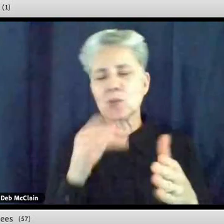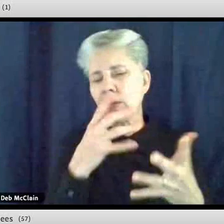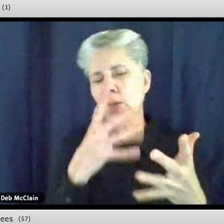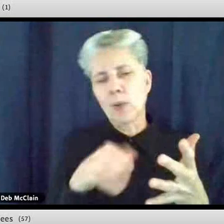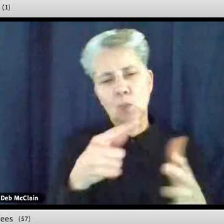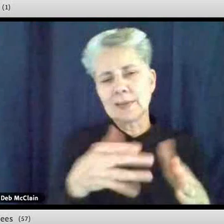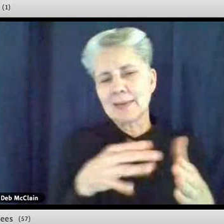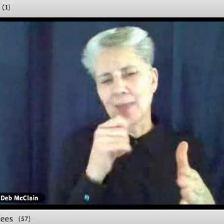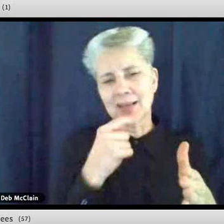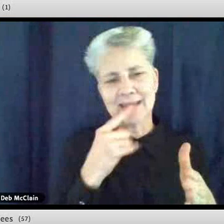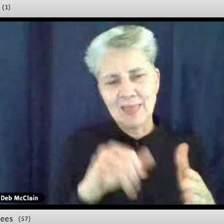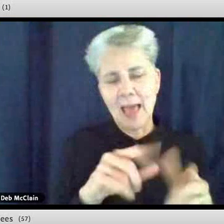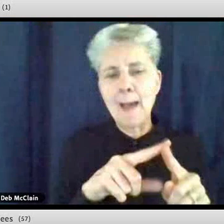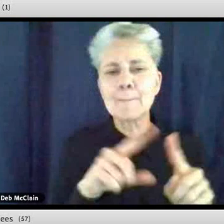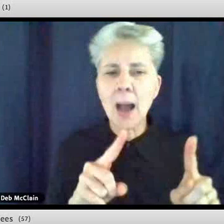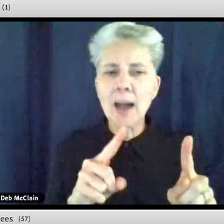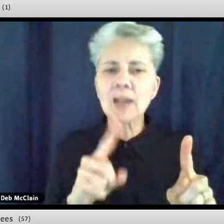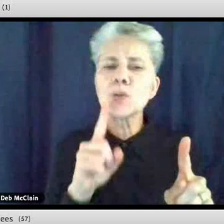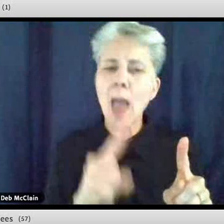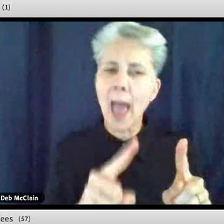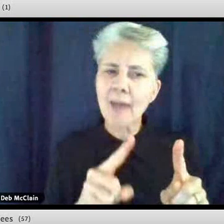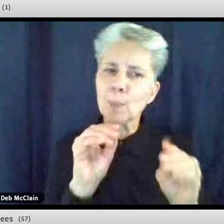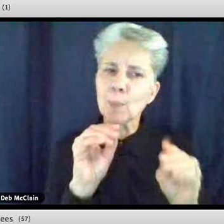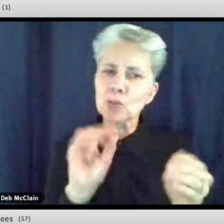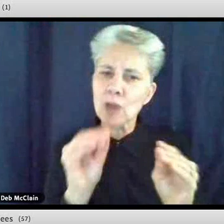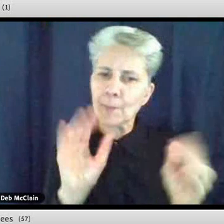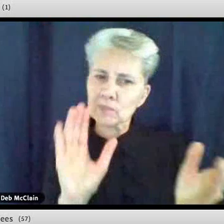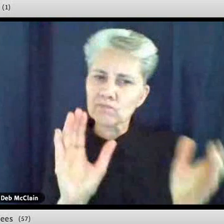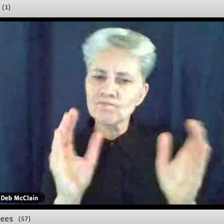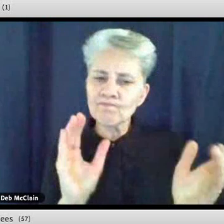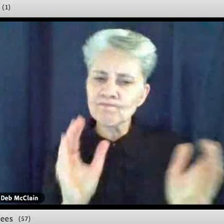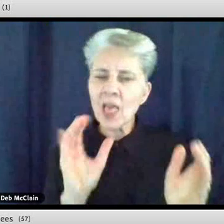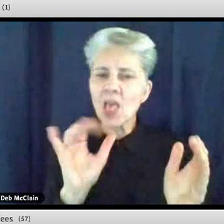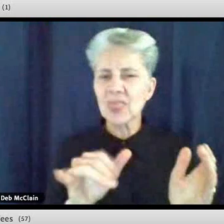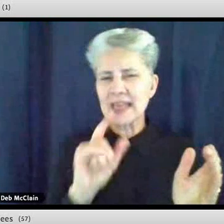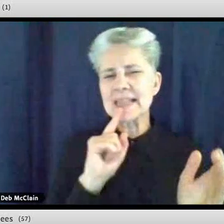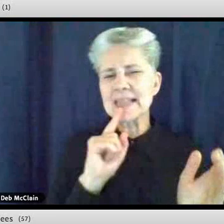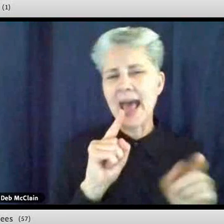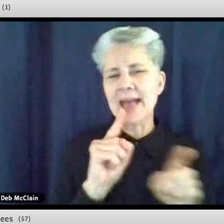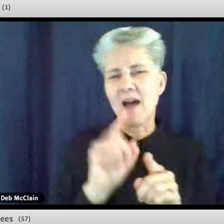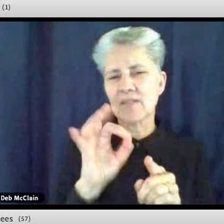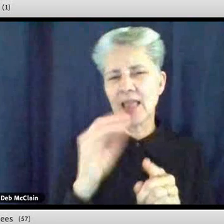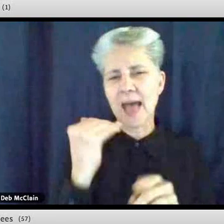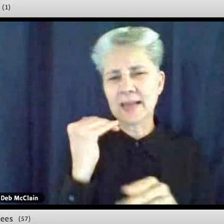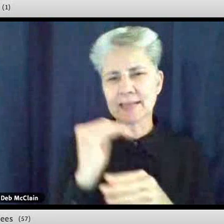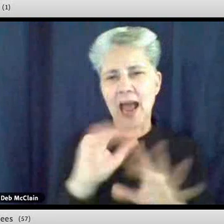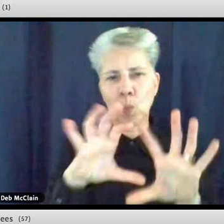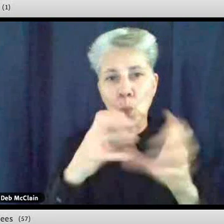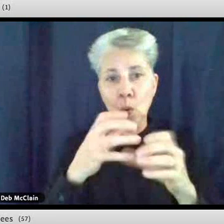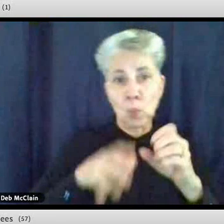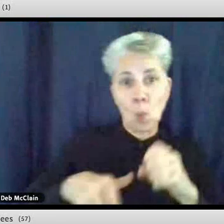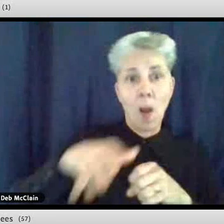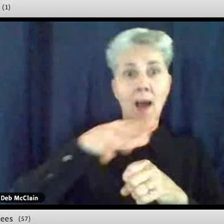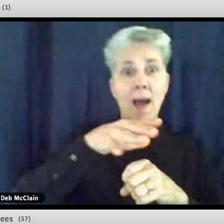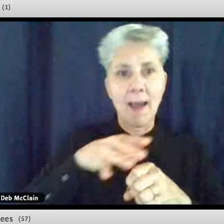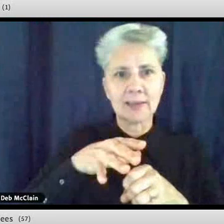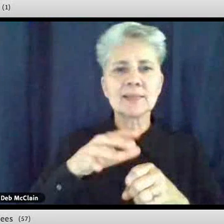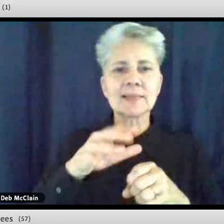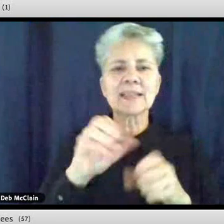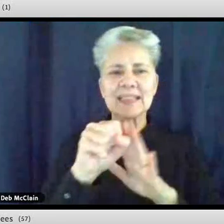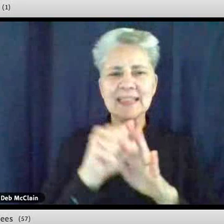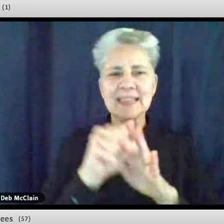I'm not saying that, but you have to put your numbers in perspective. So this is, as of last night, the worldwide statistics. And I want to show